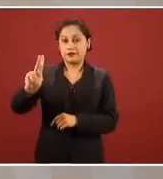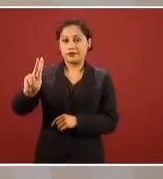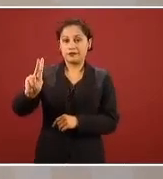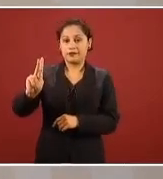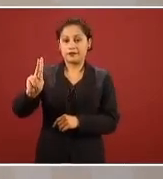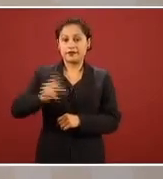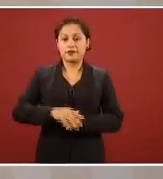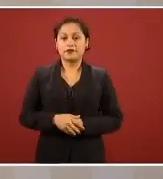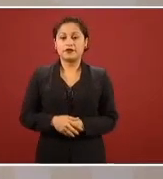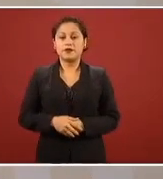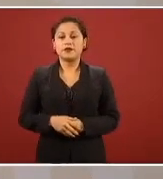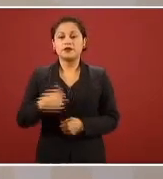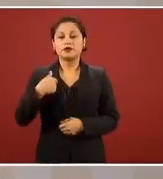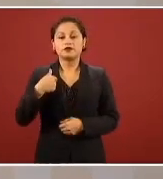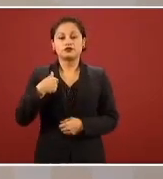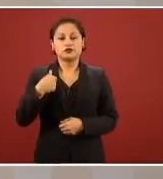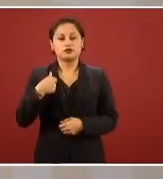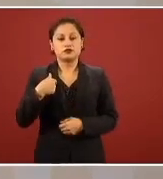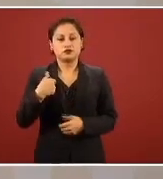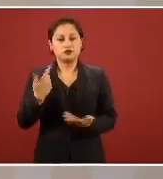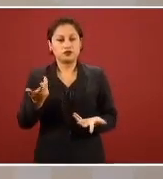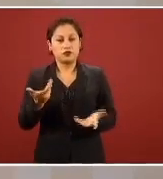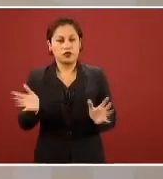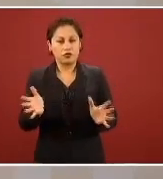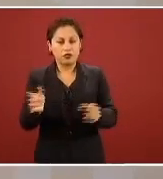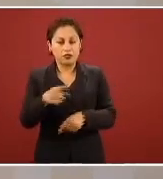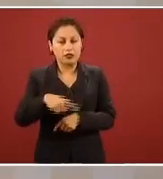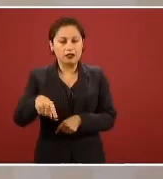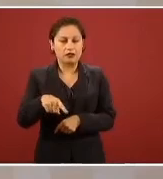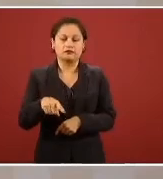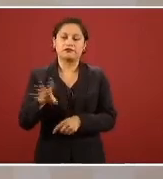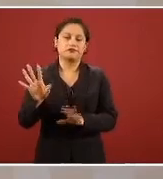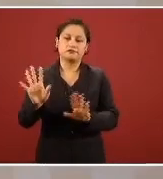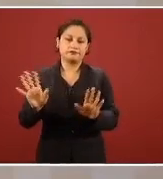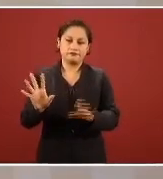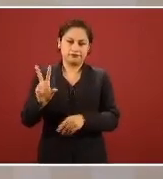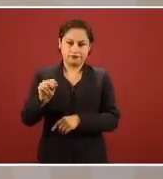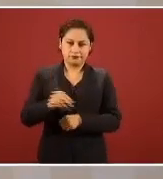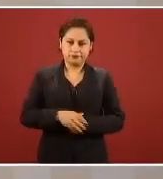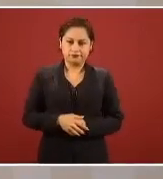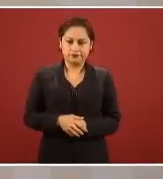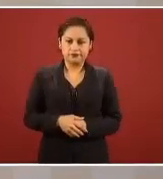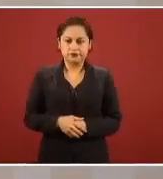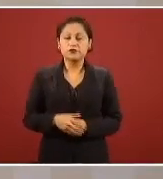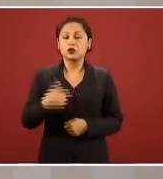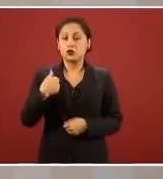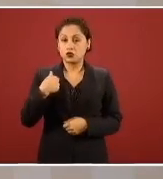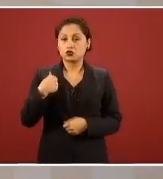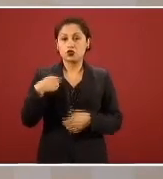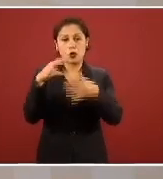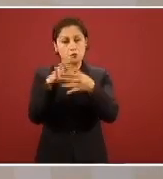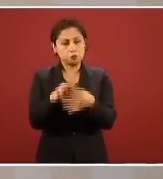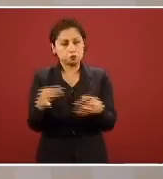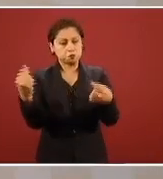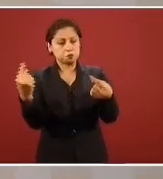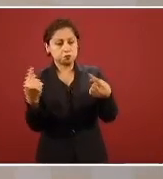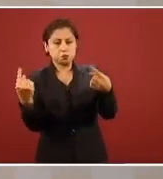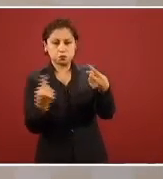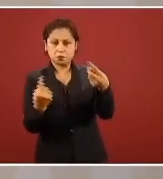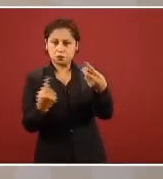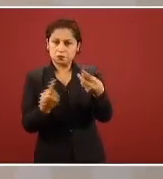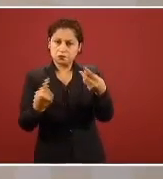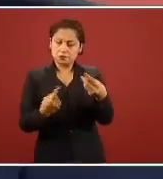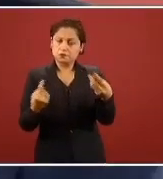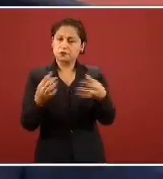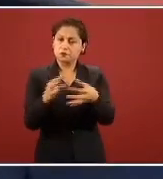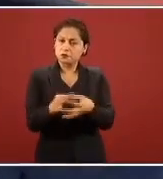jauja, that there's estoy, excess. Informando I am just informing que